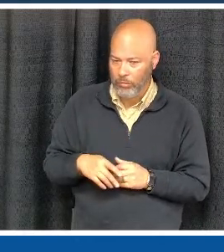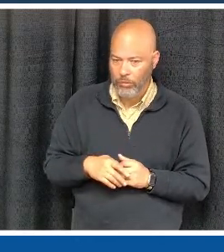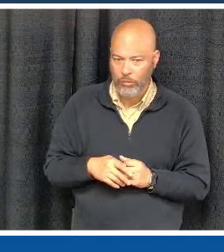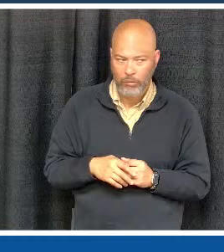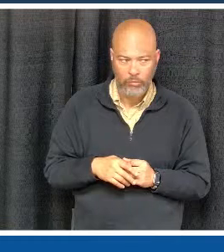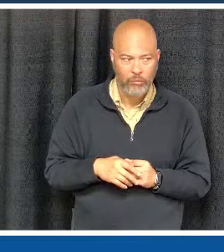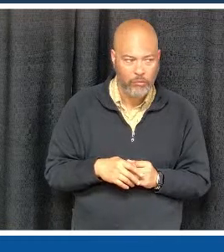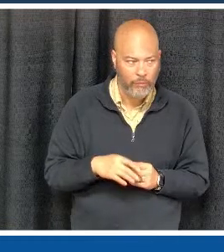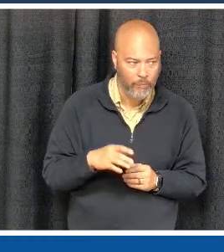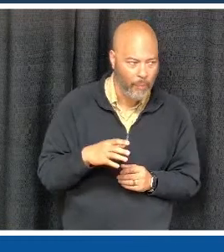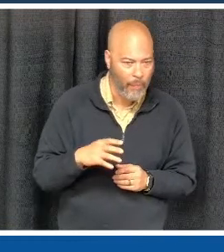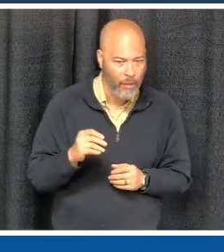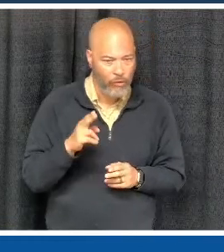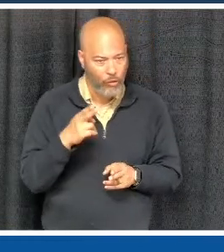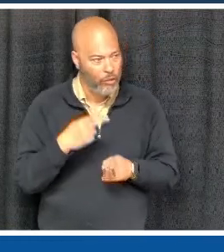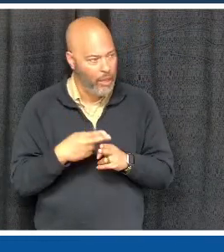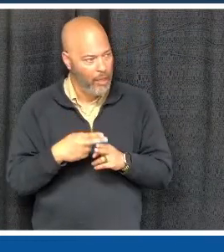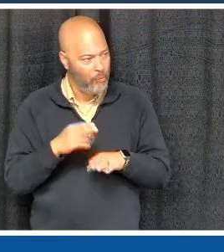names were called.